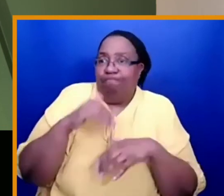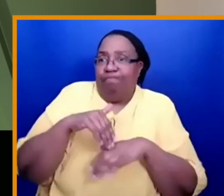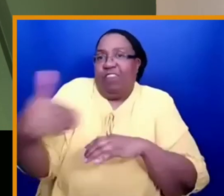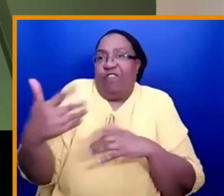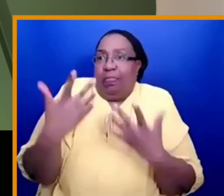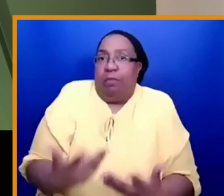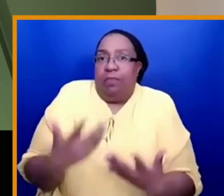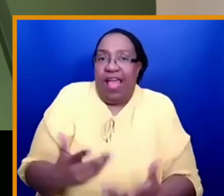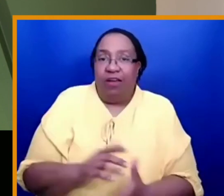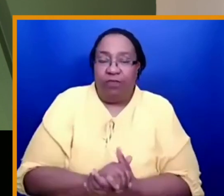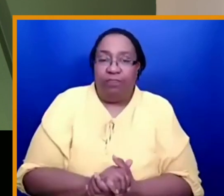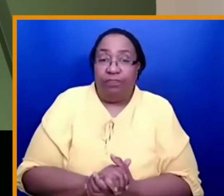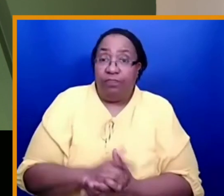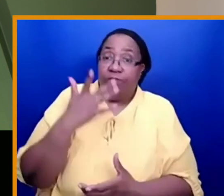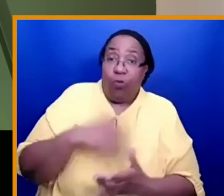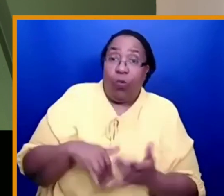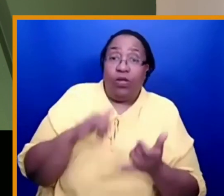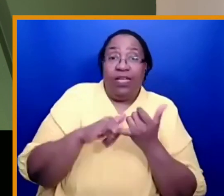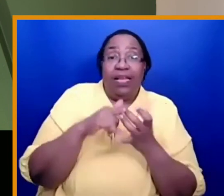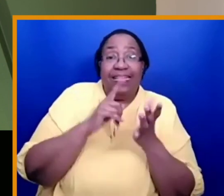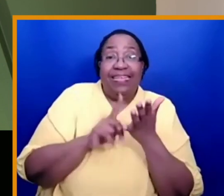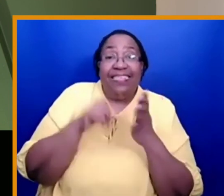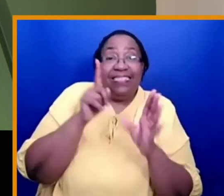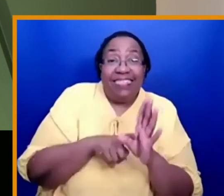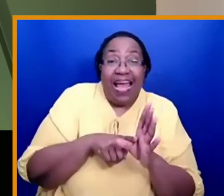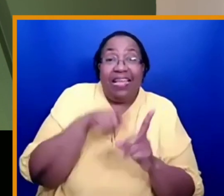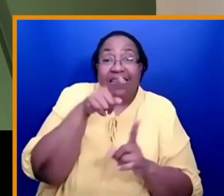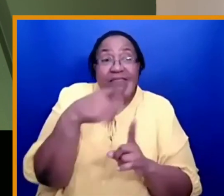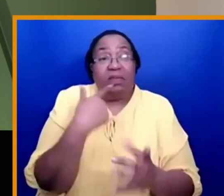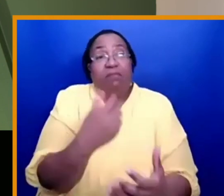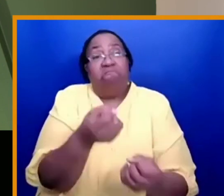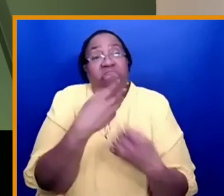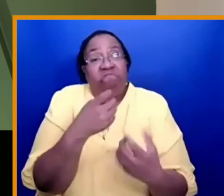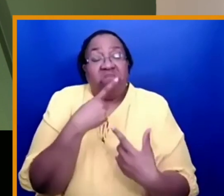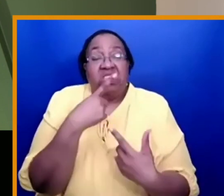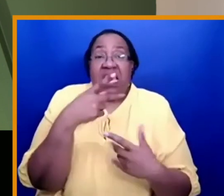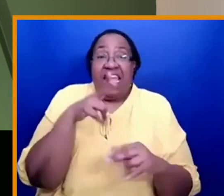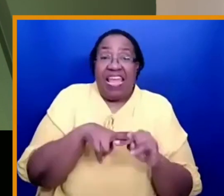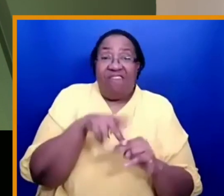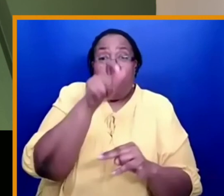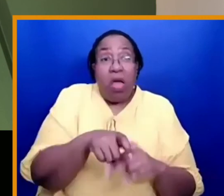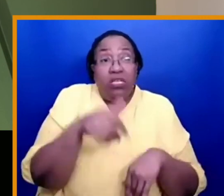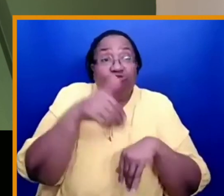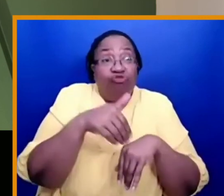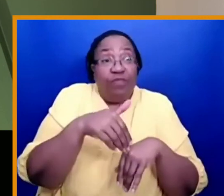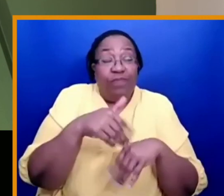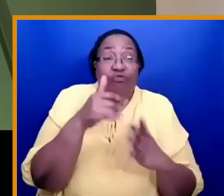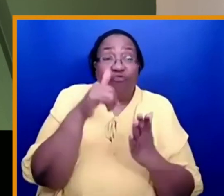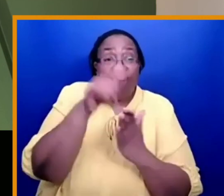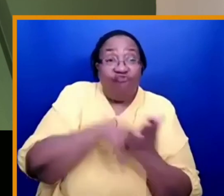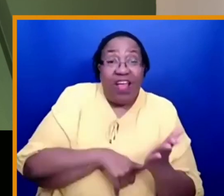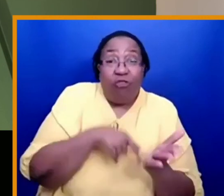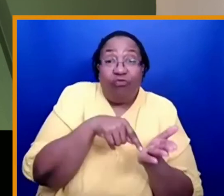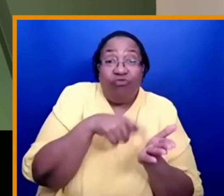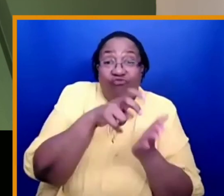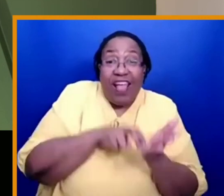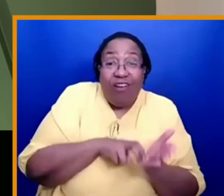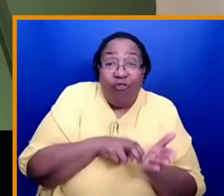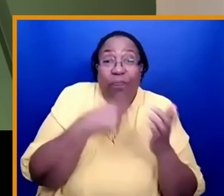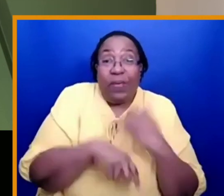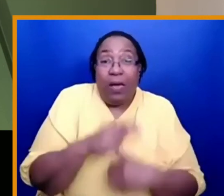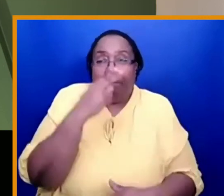comments and for recognising the stigma that people face when they have a criminal record. As she mentions, the language around criminal records is